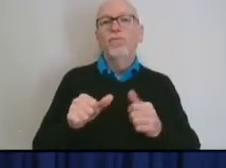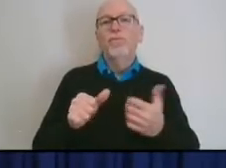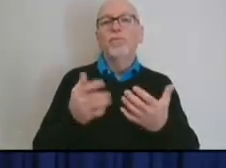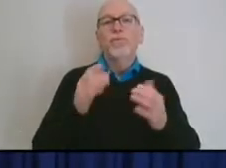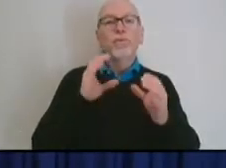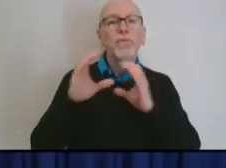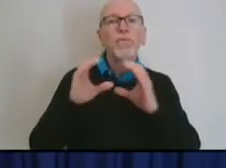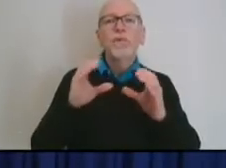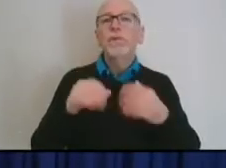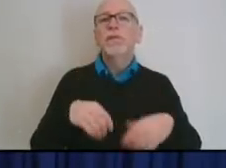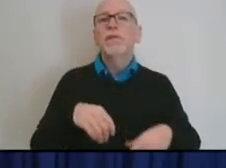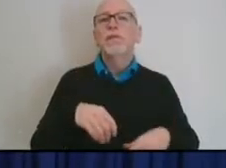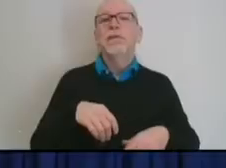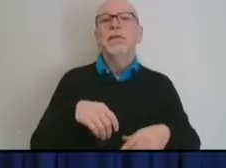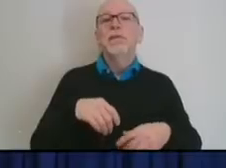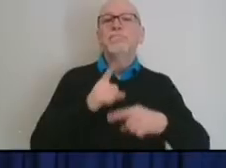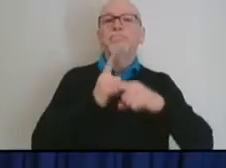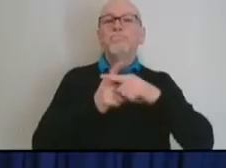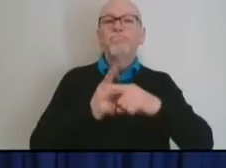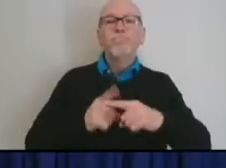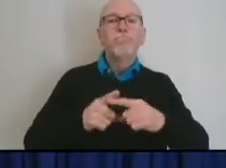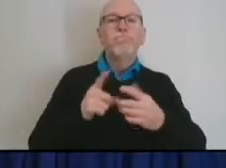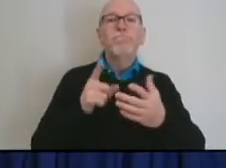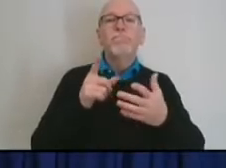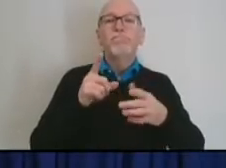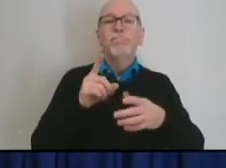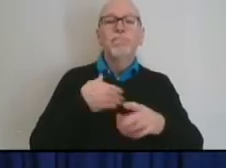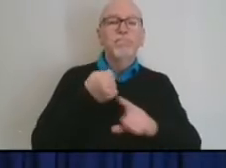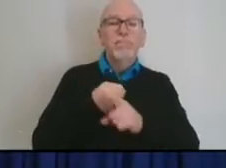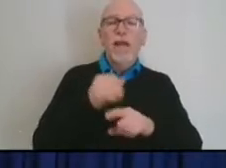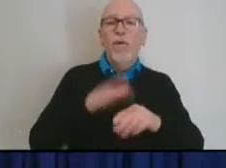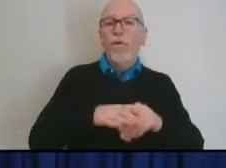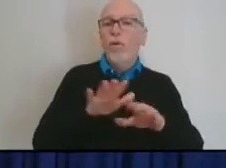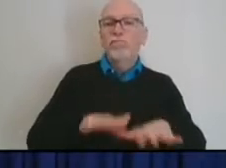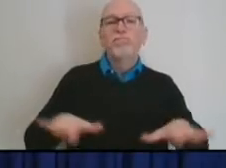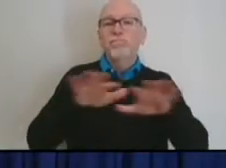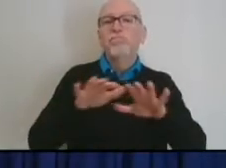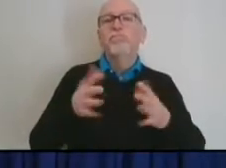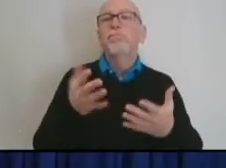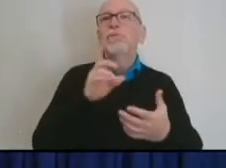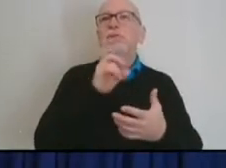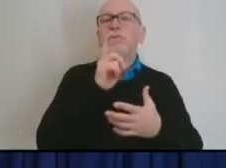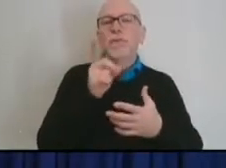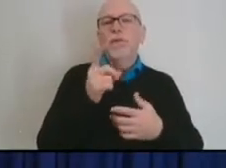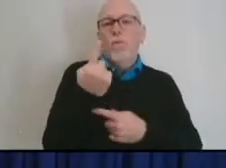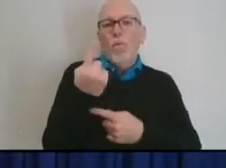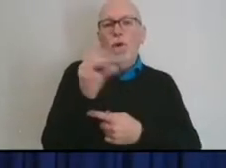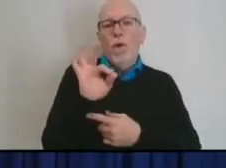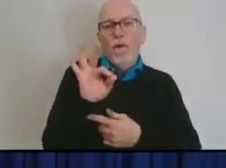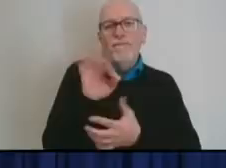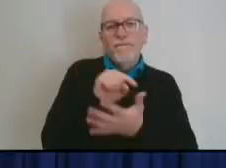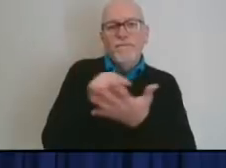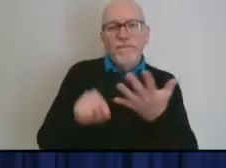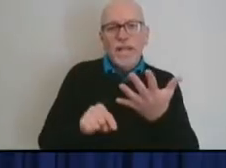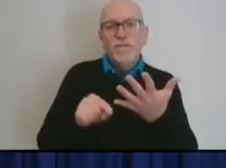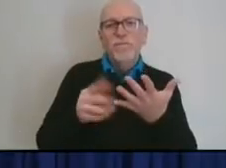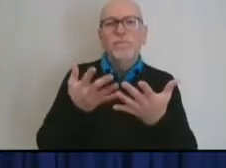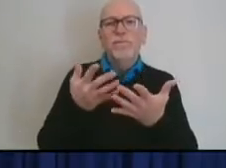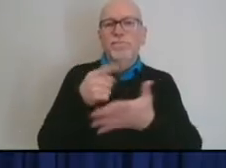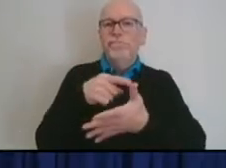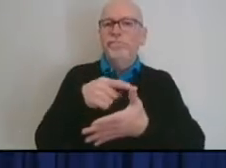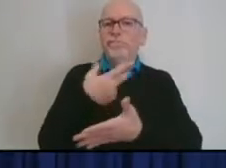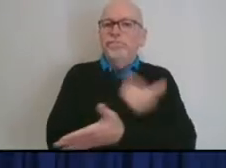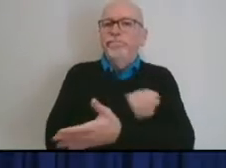communicate the positive difference that this has in the whole equation. It's one of the factors in